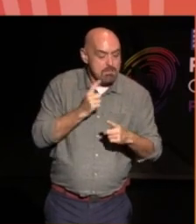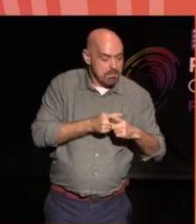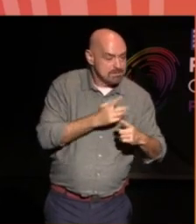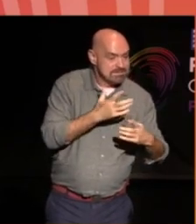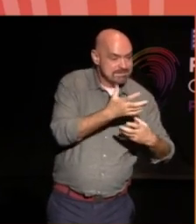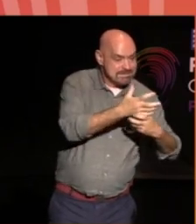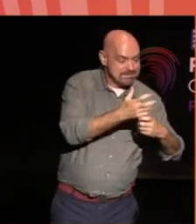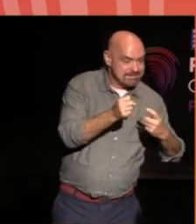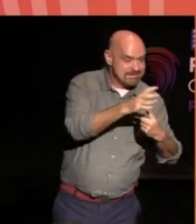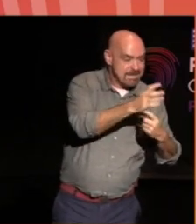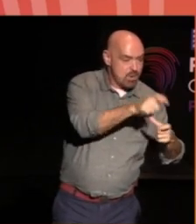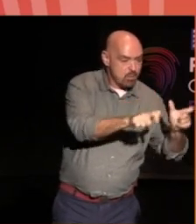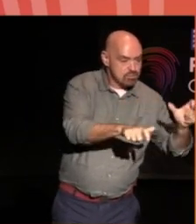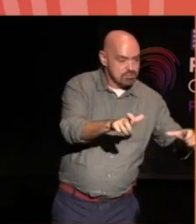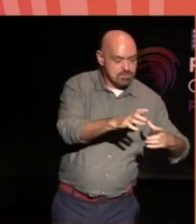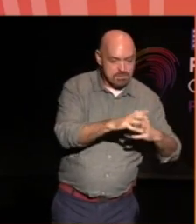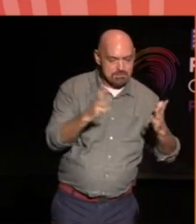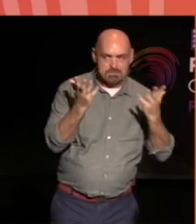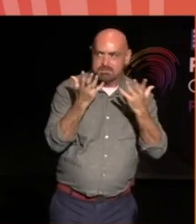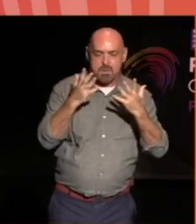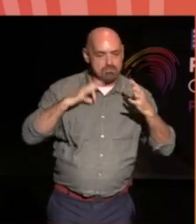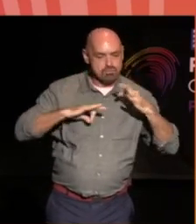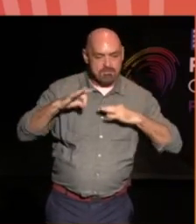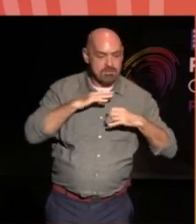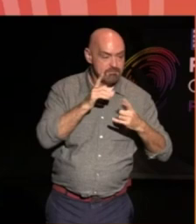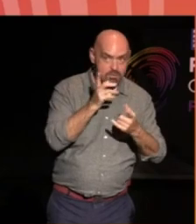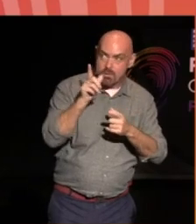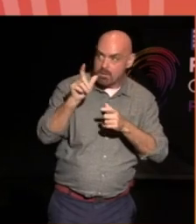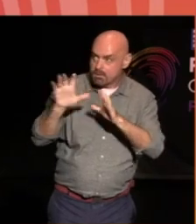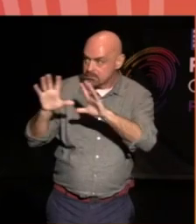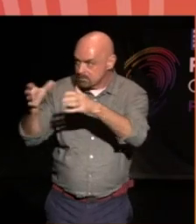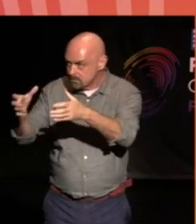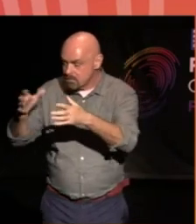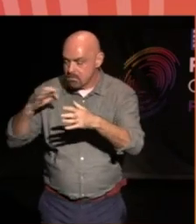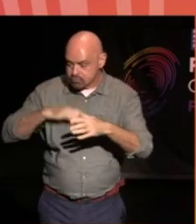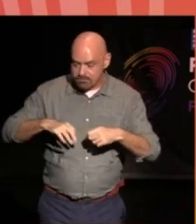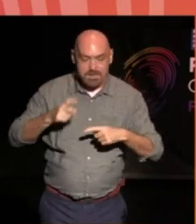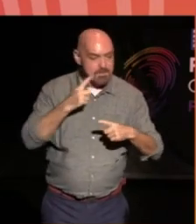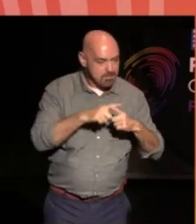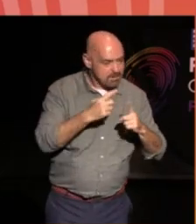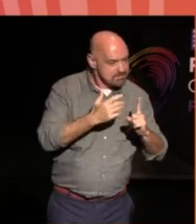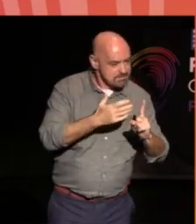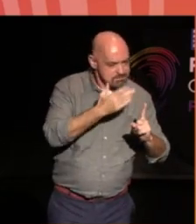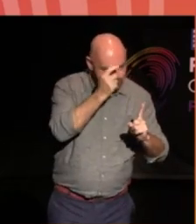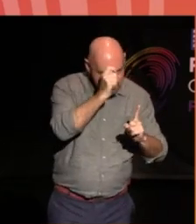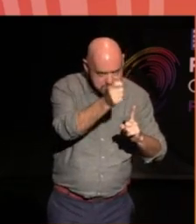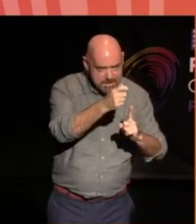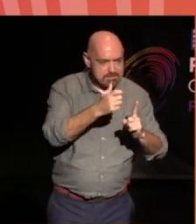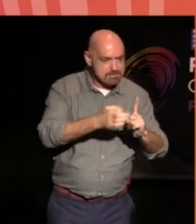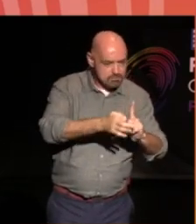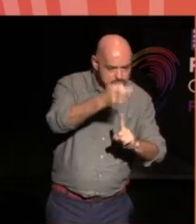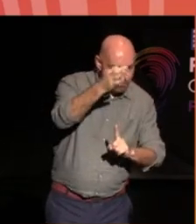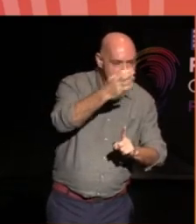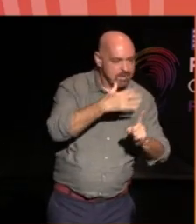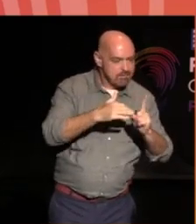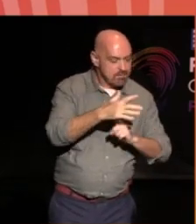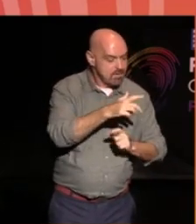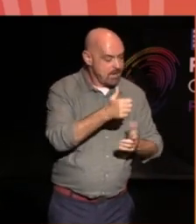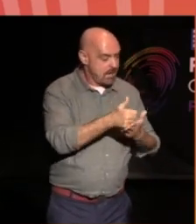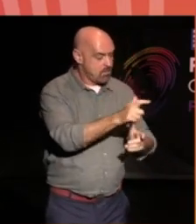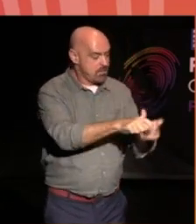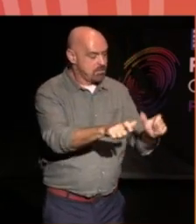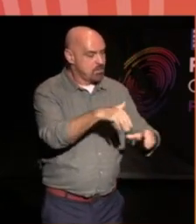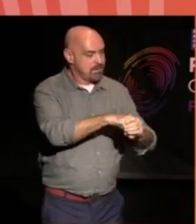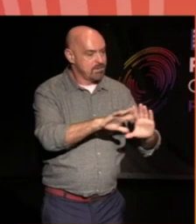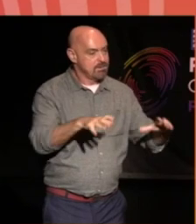business is equally responsible to create a profit for its shareholders, but to respect and enhance the environment and the welfare of the people that work within the businesses and in